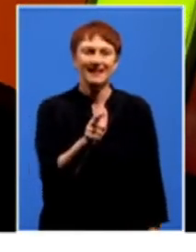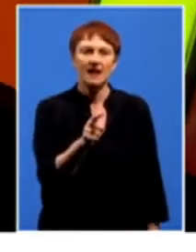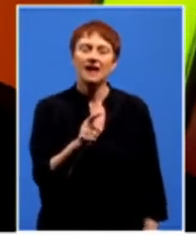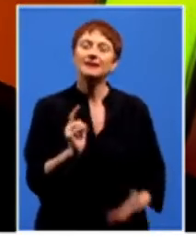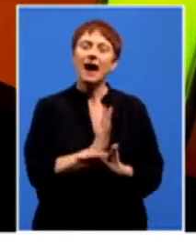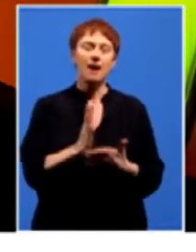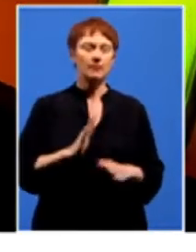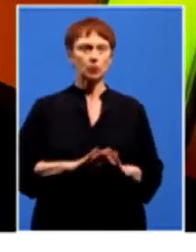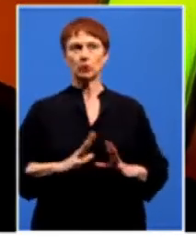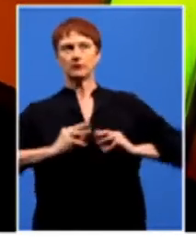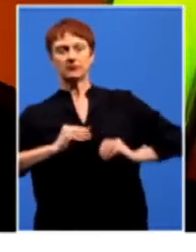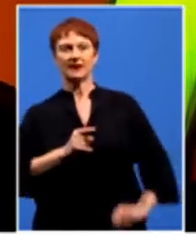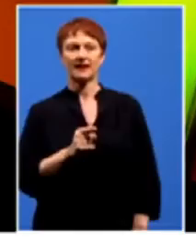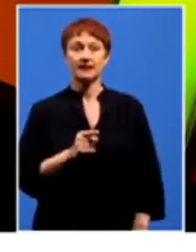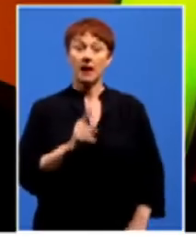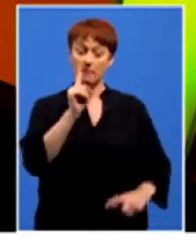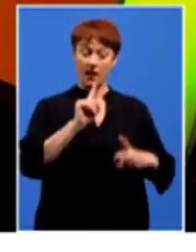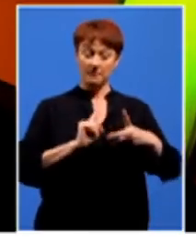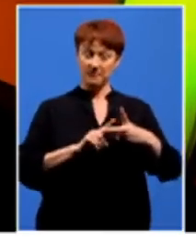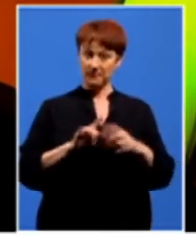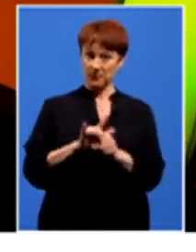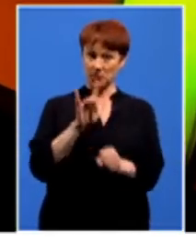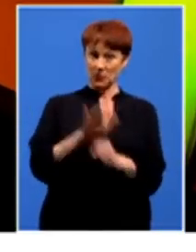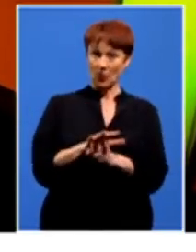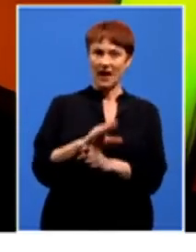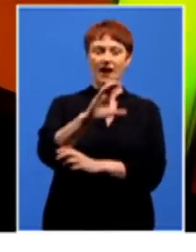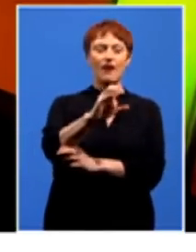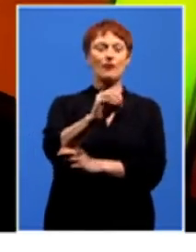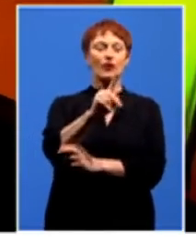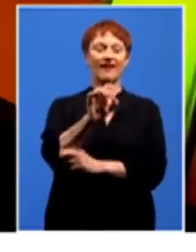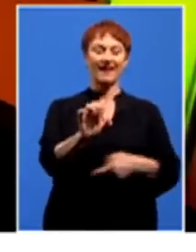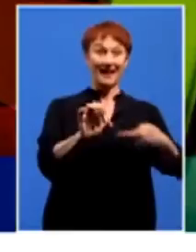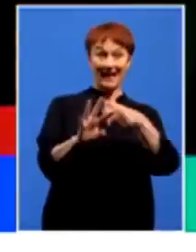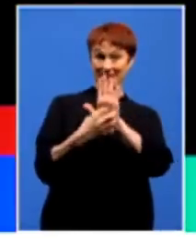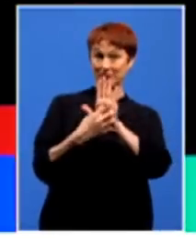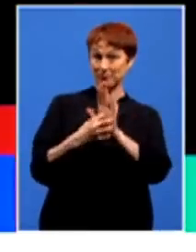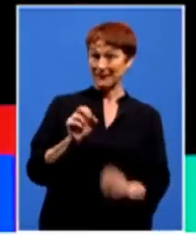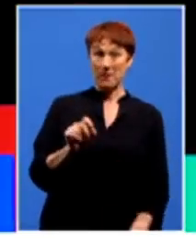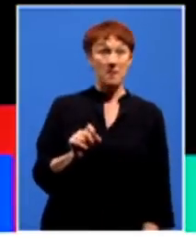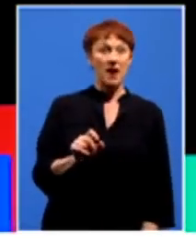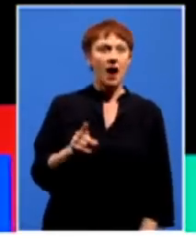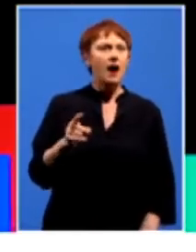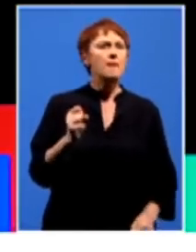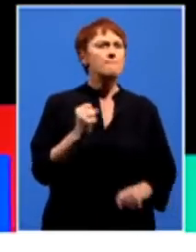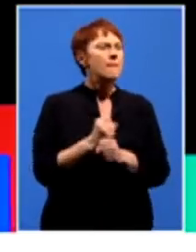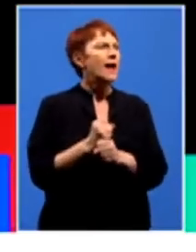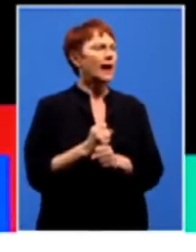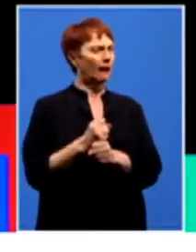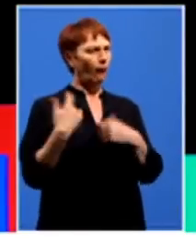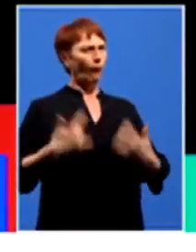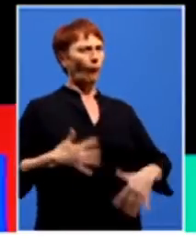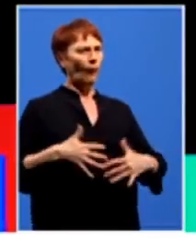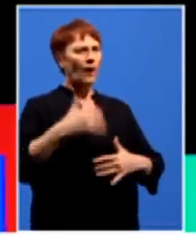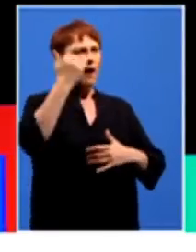message. A little too close to the bone. Coca-Cola, on the other hand, as we saw, has really encapsulated the idea of speaking